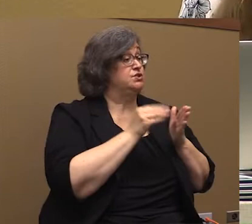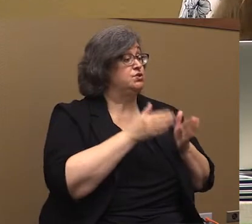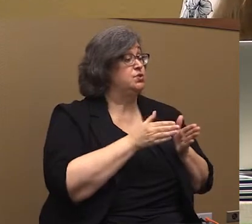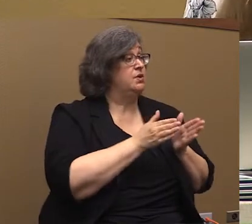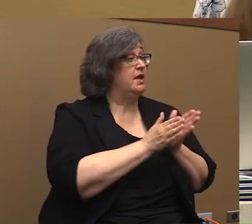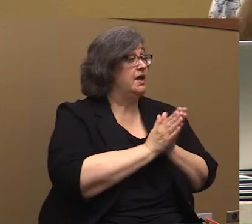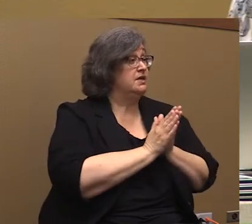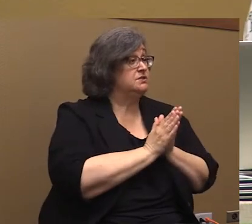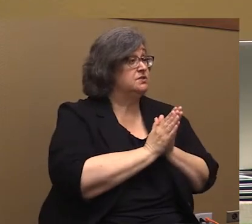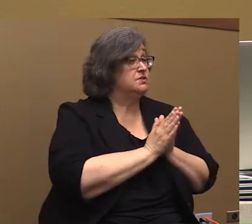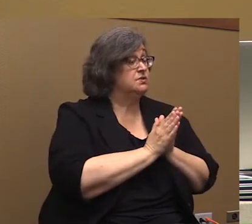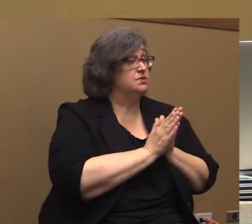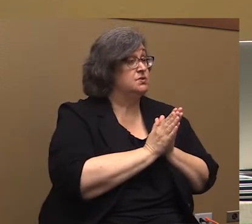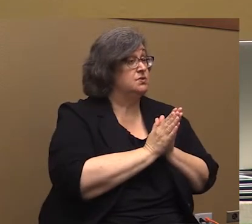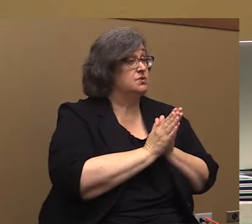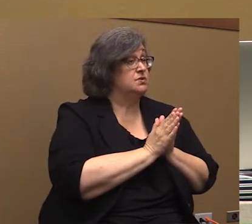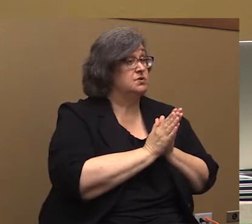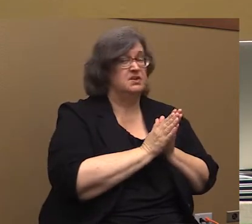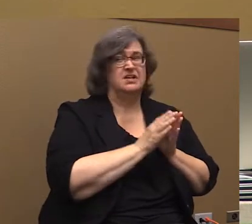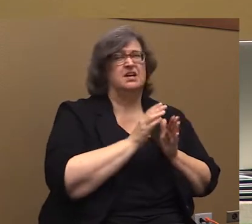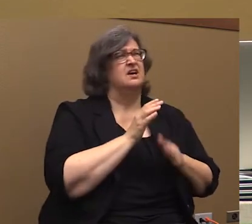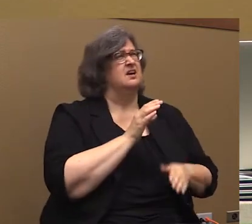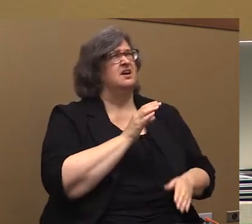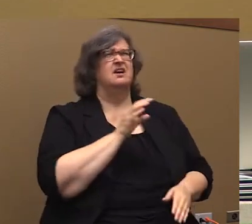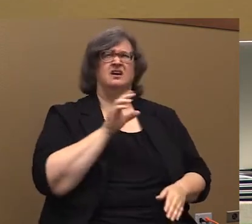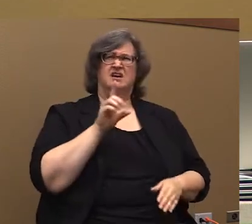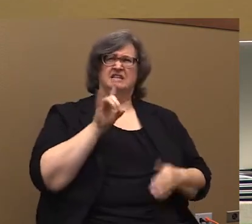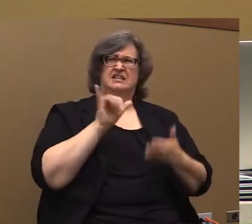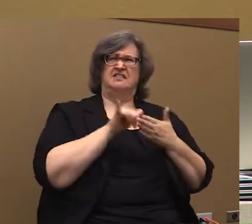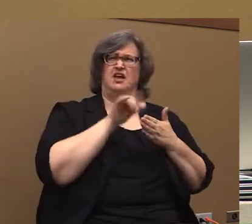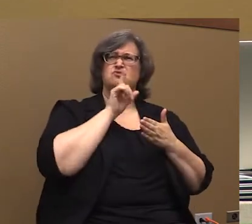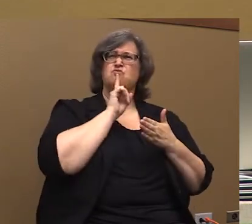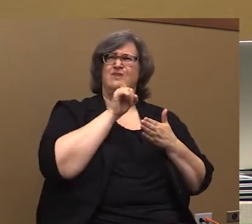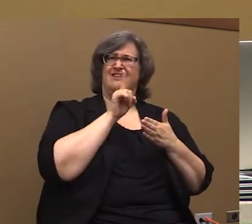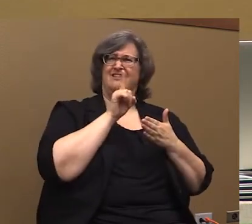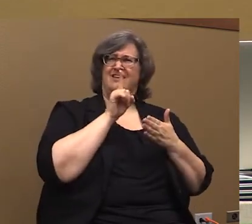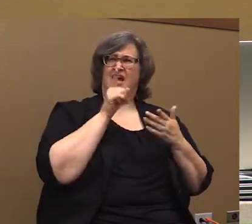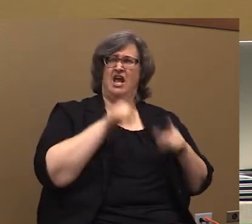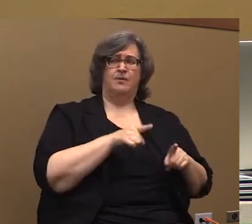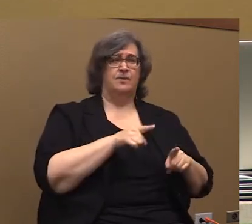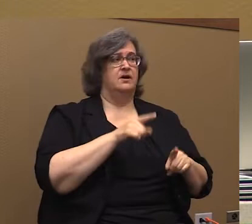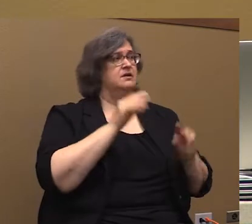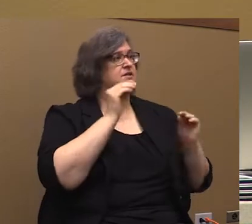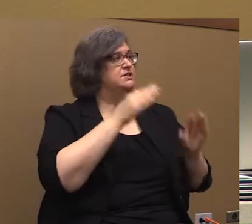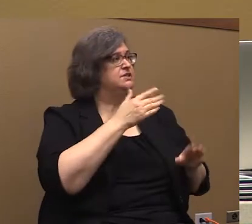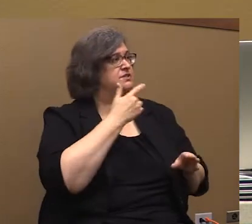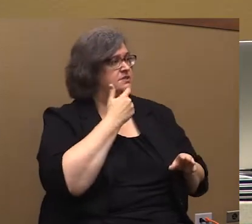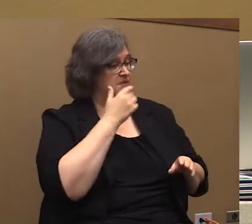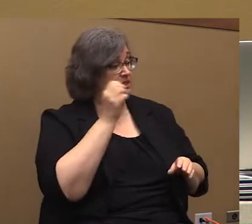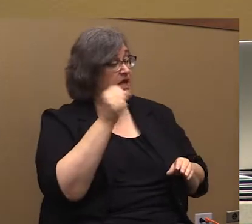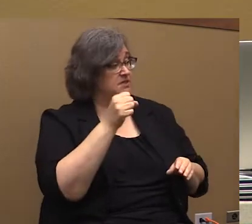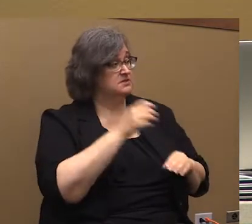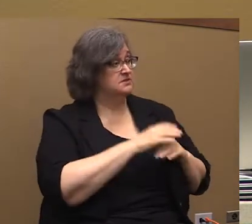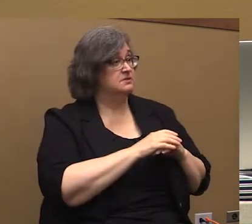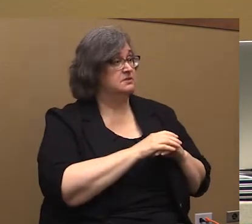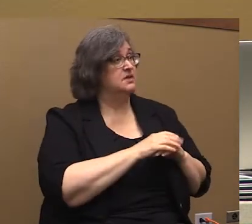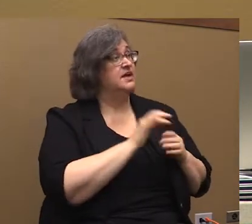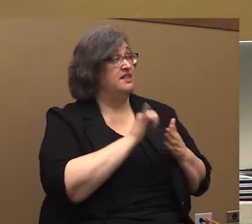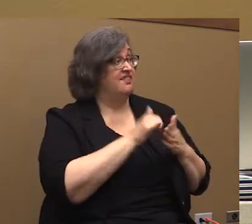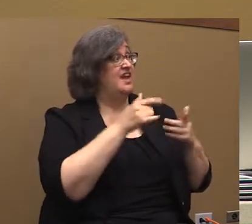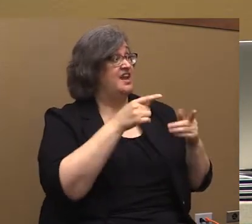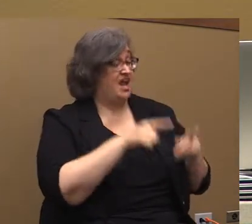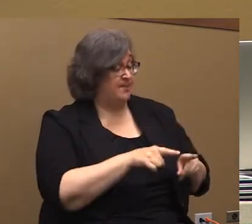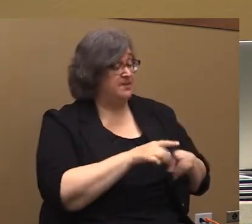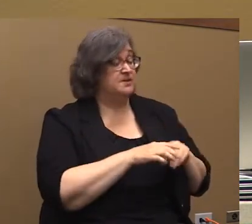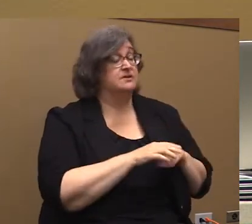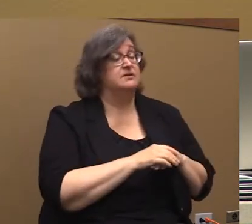South. And one of the students asked, "Did that really happen?" And the